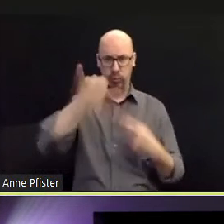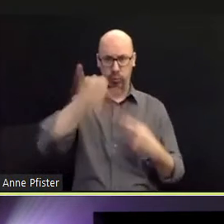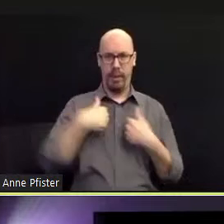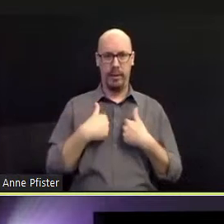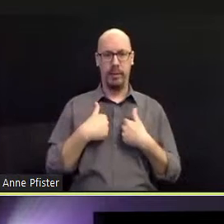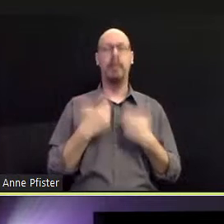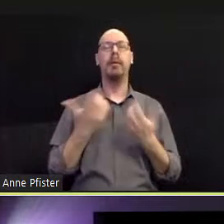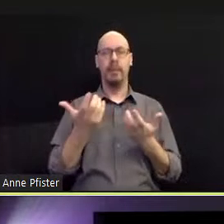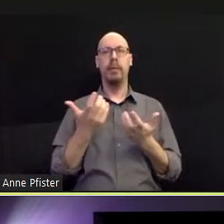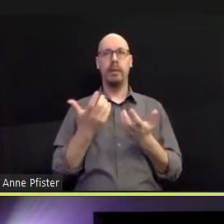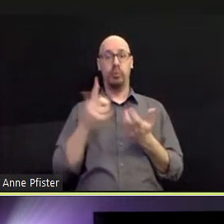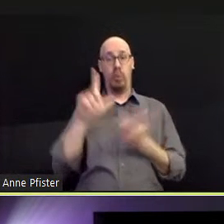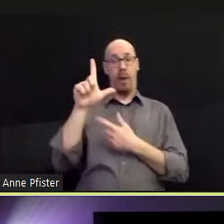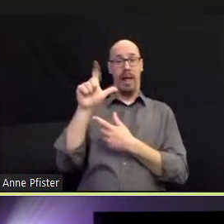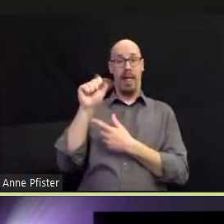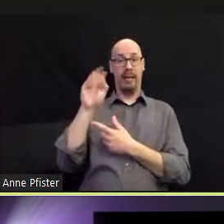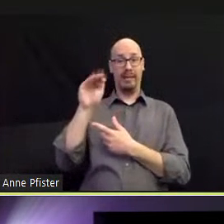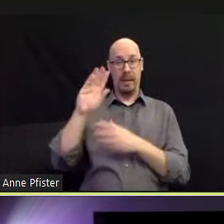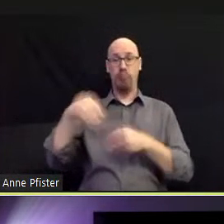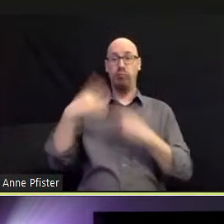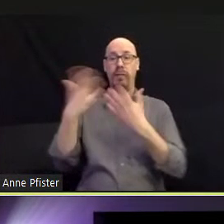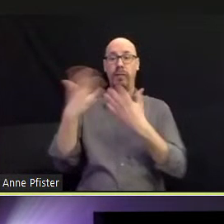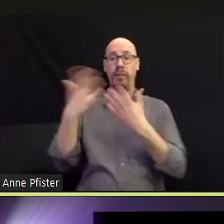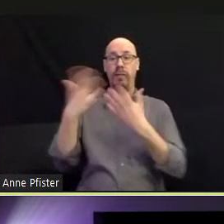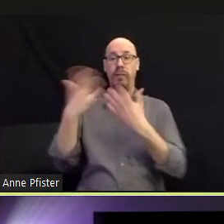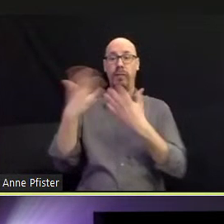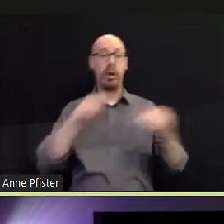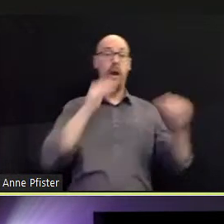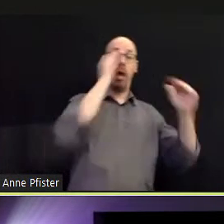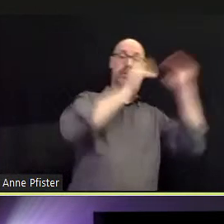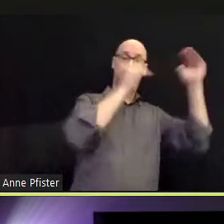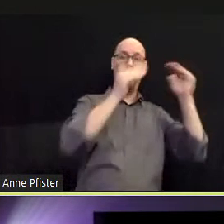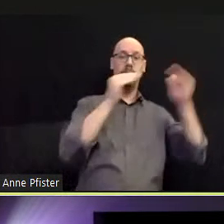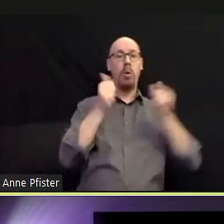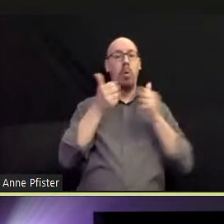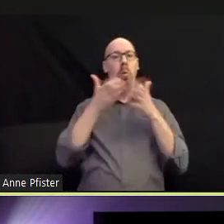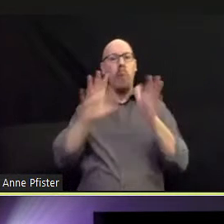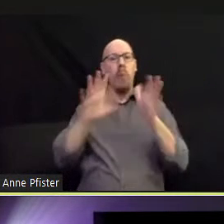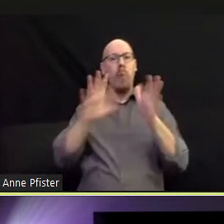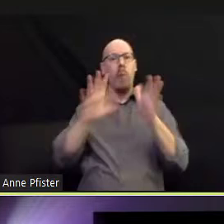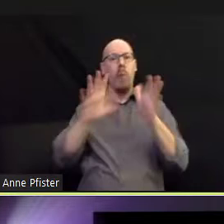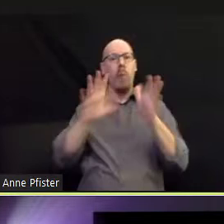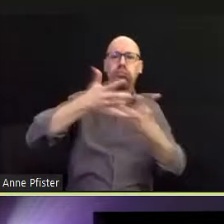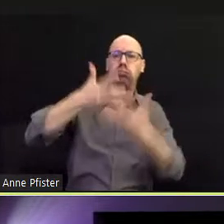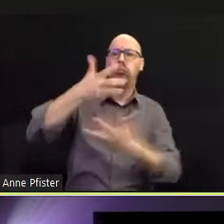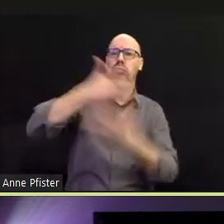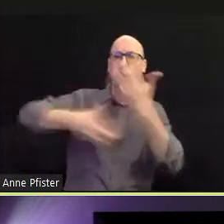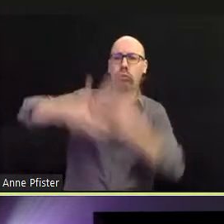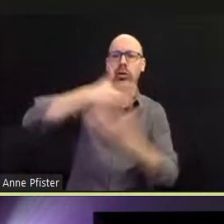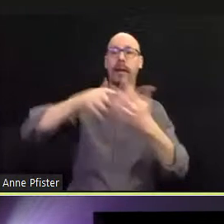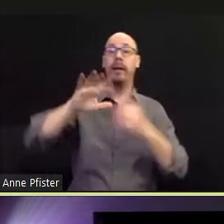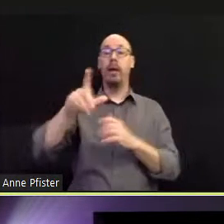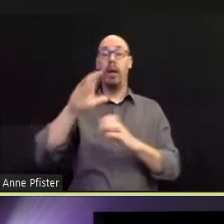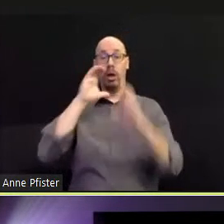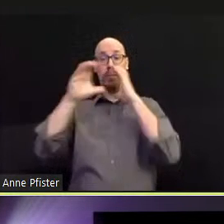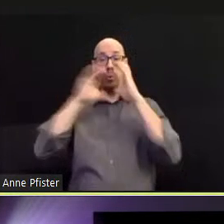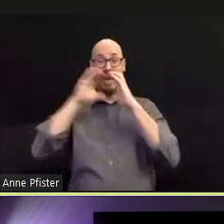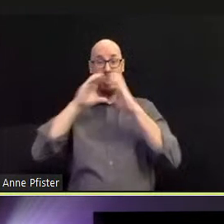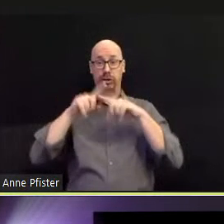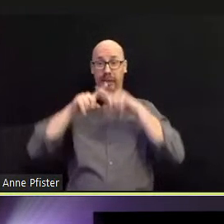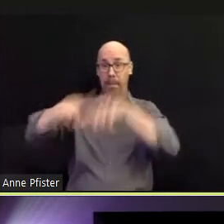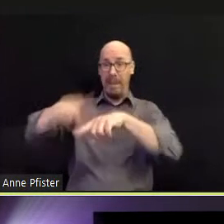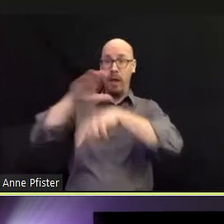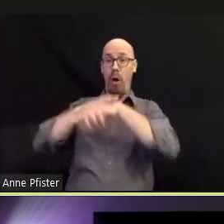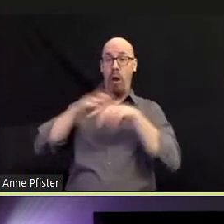So LSM gives children and adults the means to orient themselves socially. Communication depends upon positioning and status, or